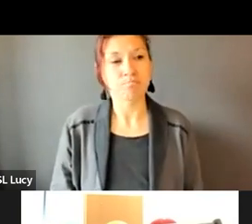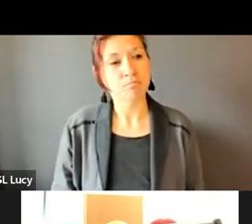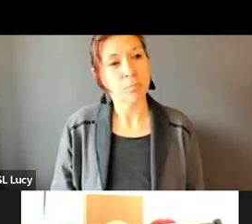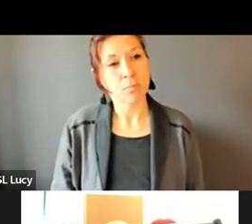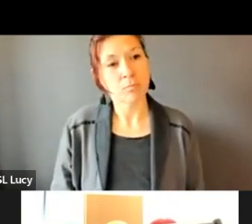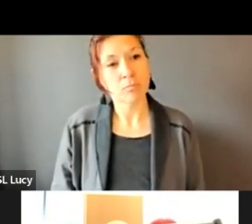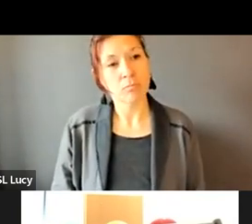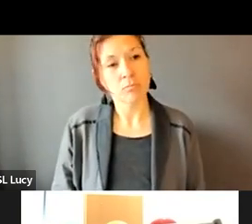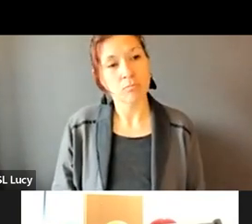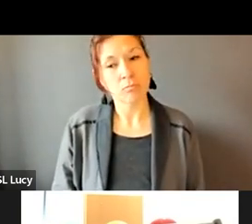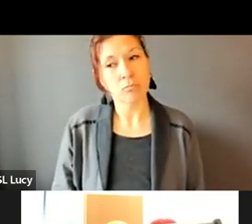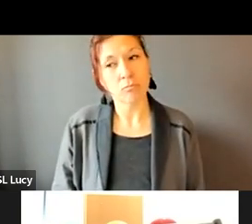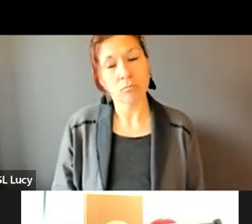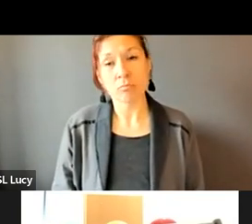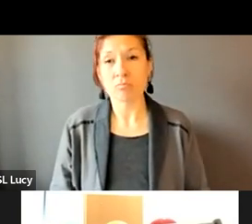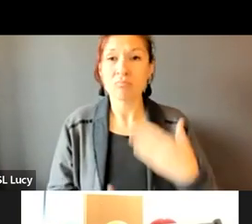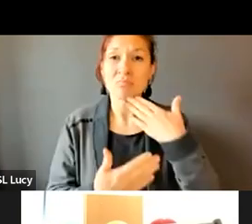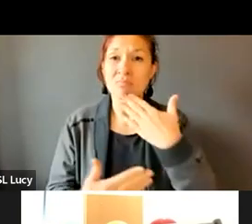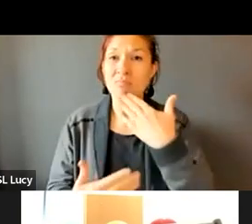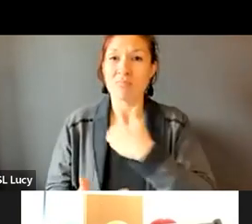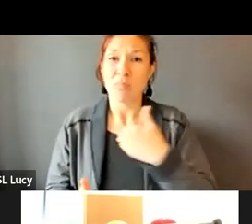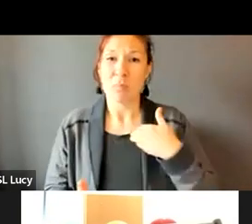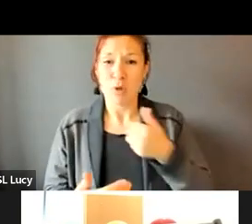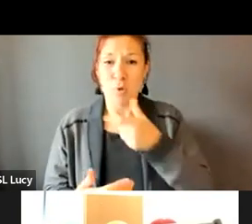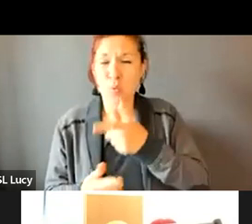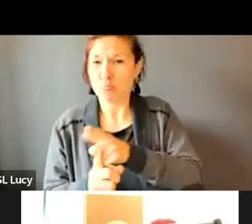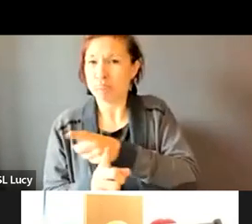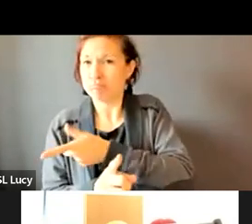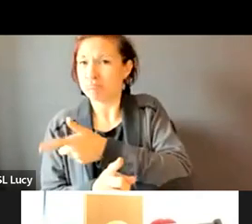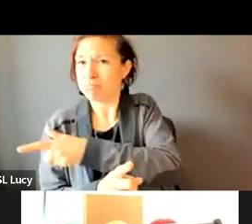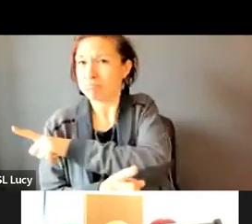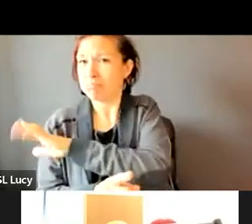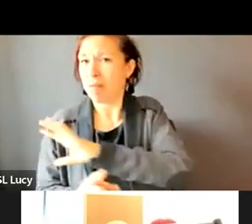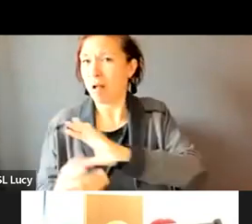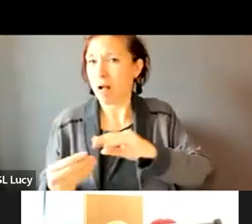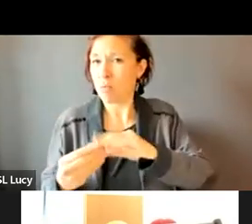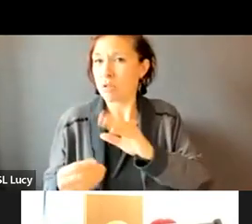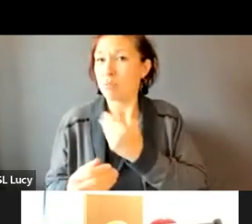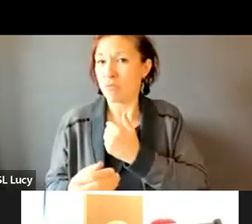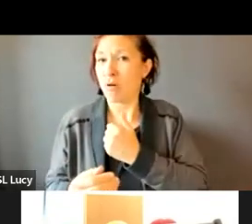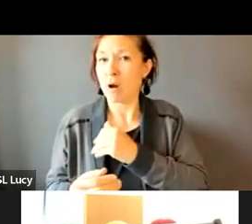um I want to thank the members who went before me too for their comments uh